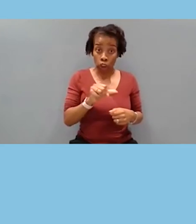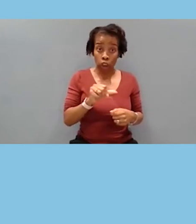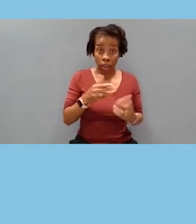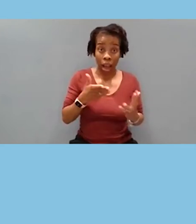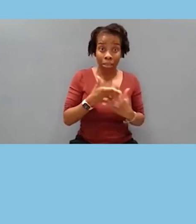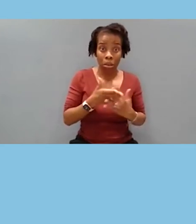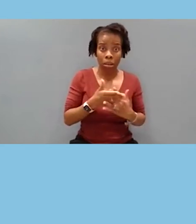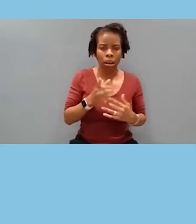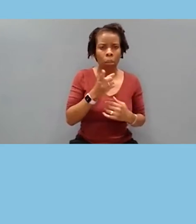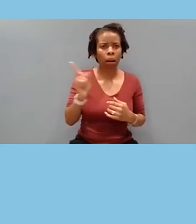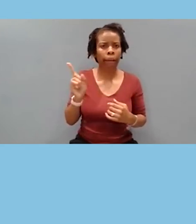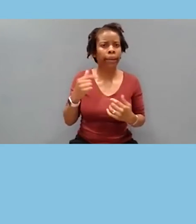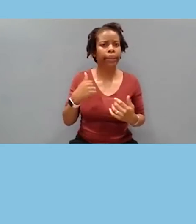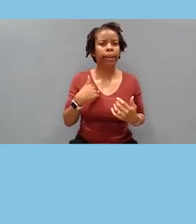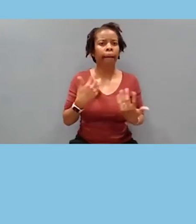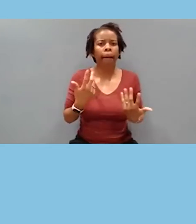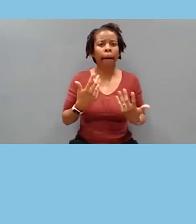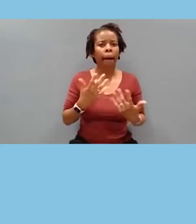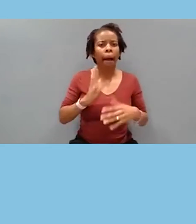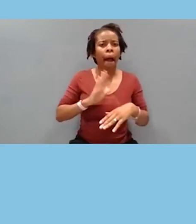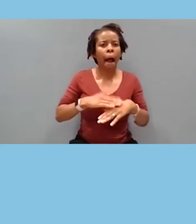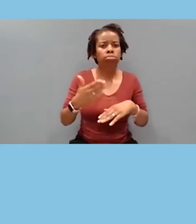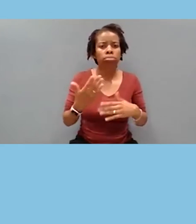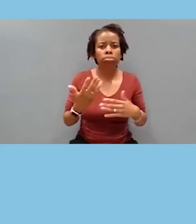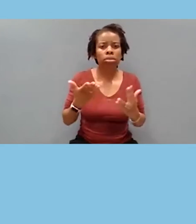justifiable, or not noticed at all.